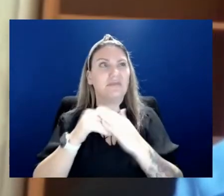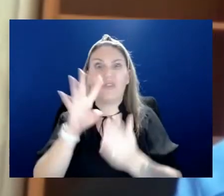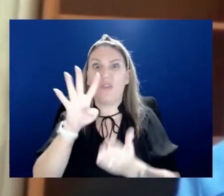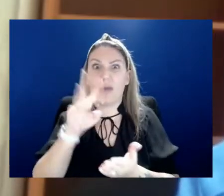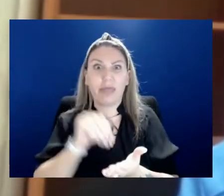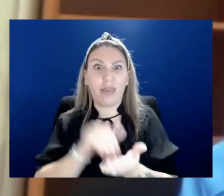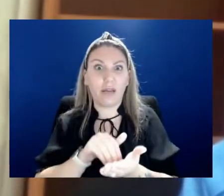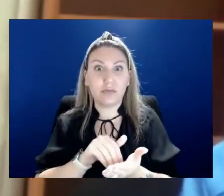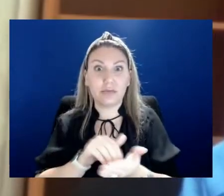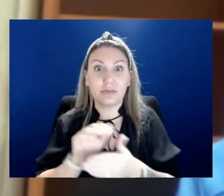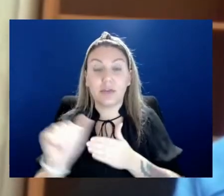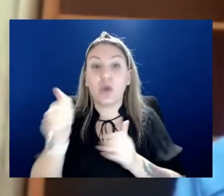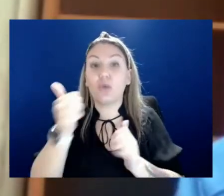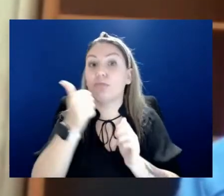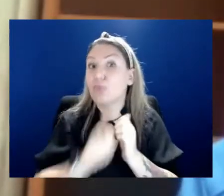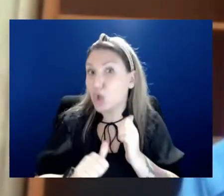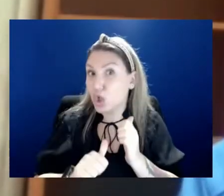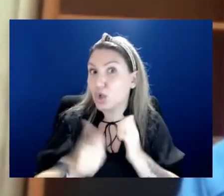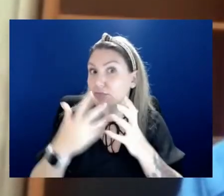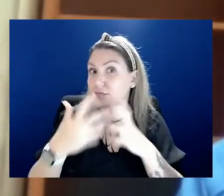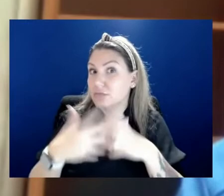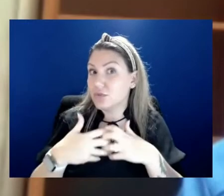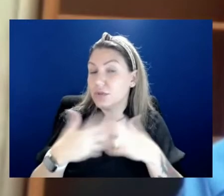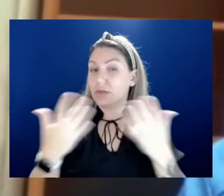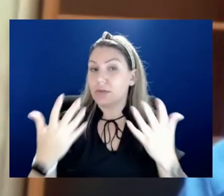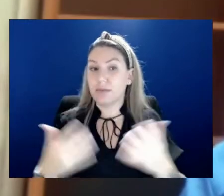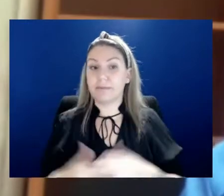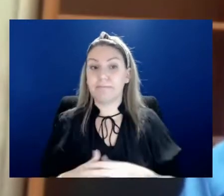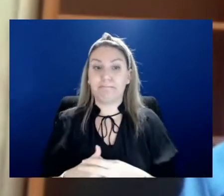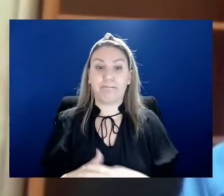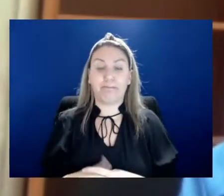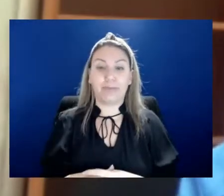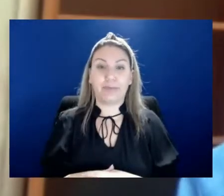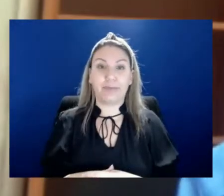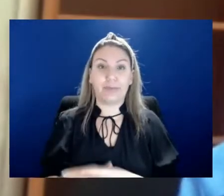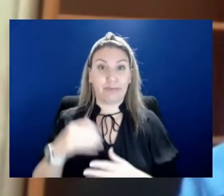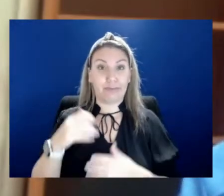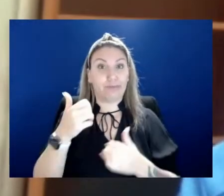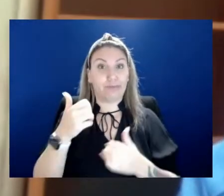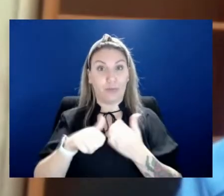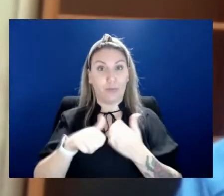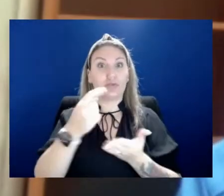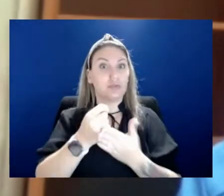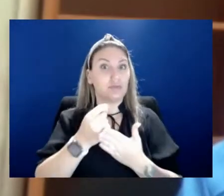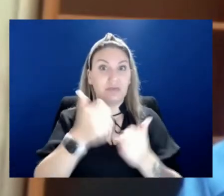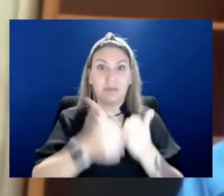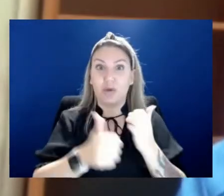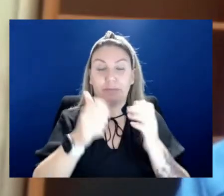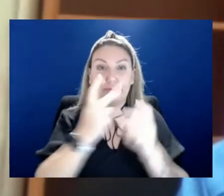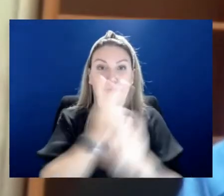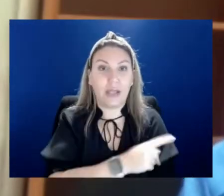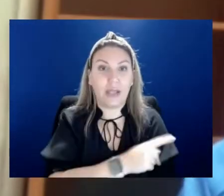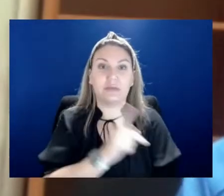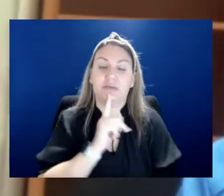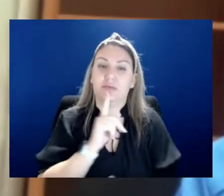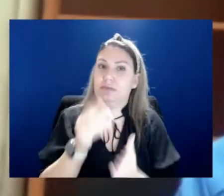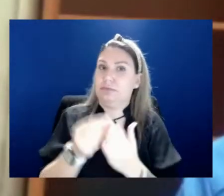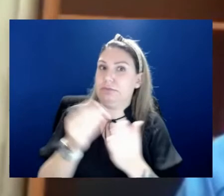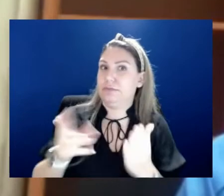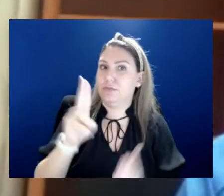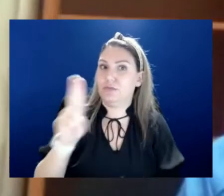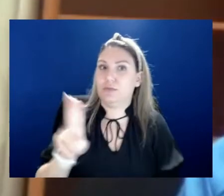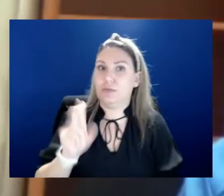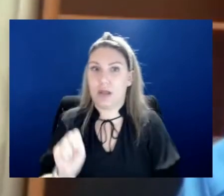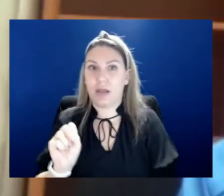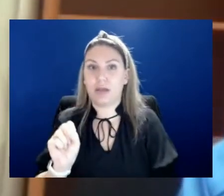$4,000 per unit. So per treatment, per patient. So it's very expensive in the United States. We are